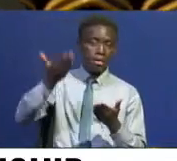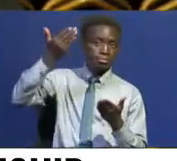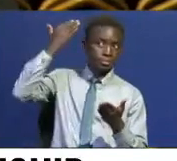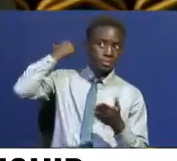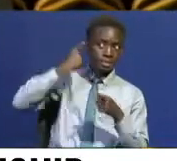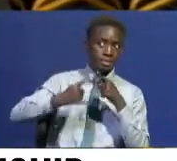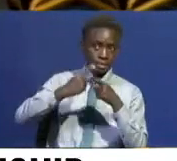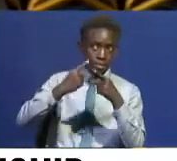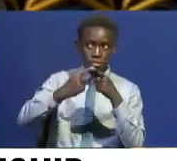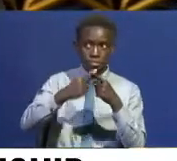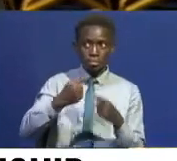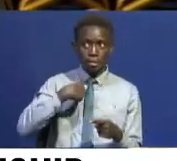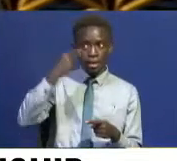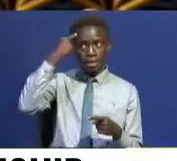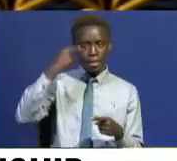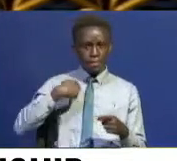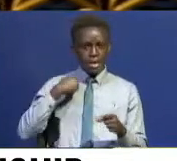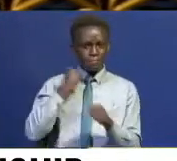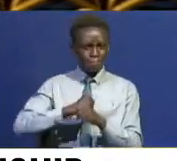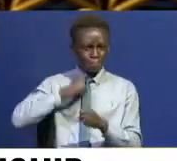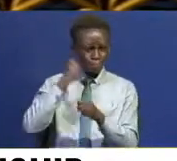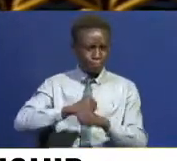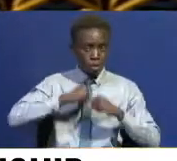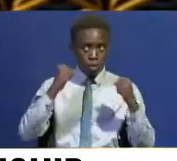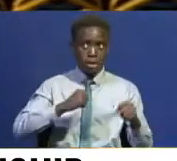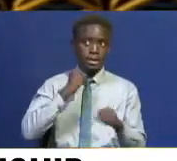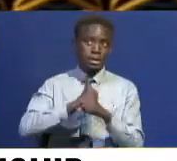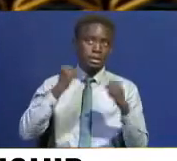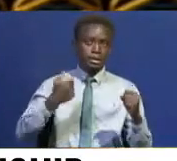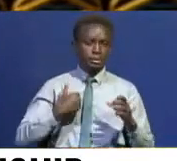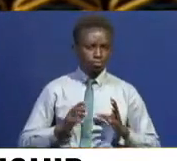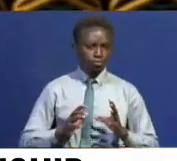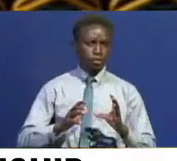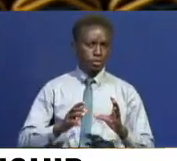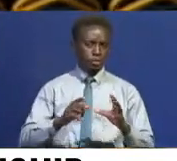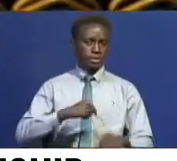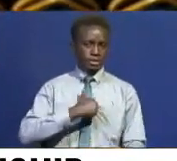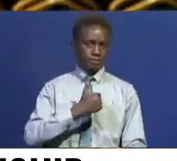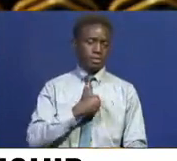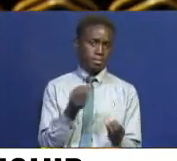I think I've pushed myself to the limit. I've tried to push myself further, and